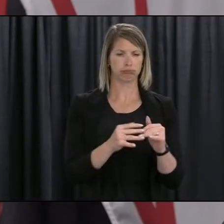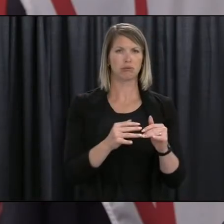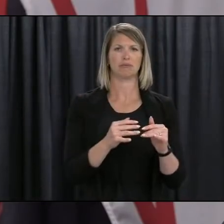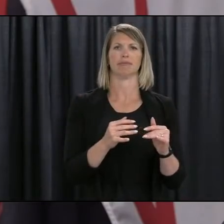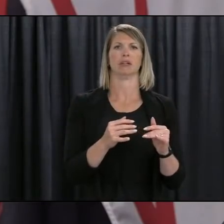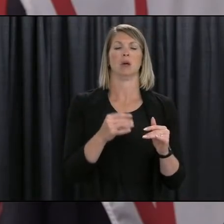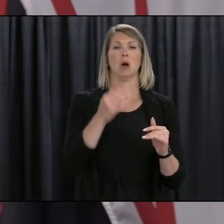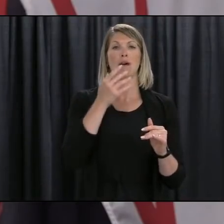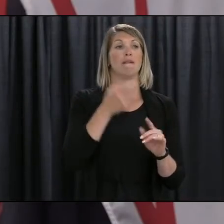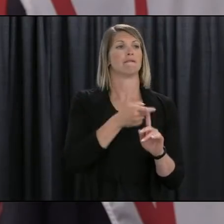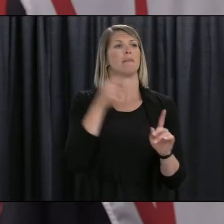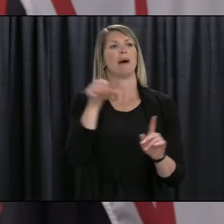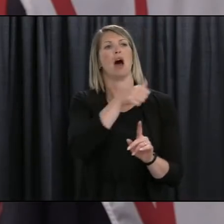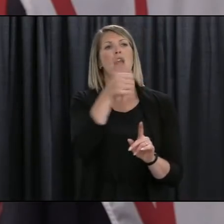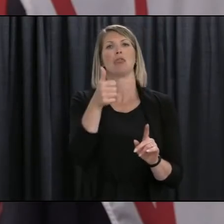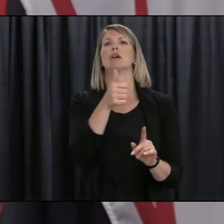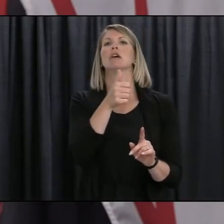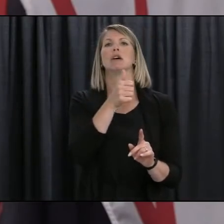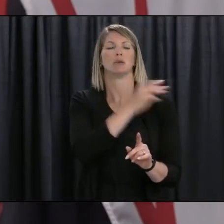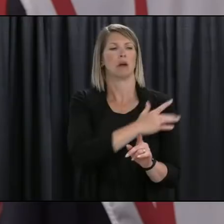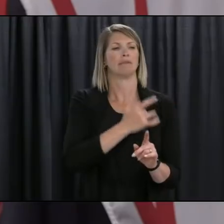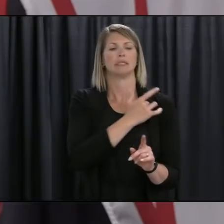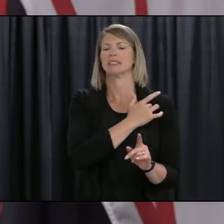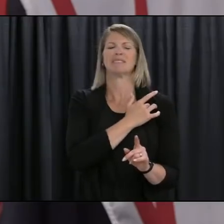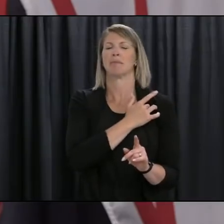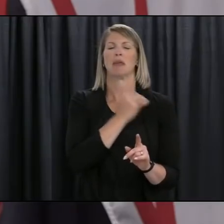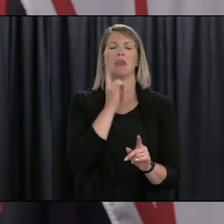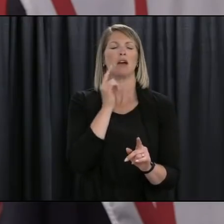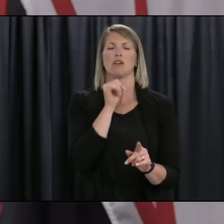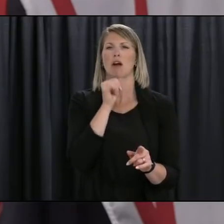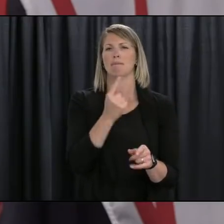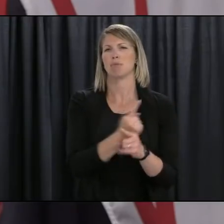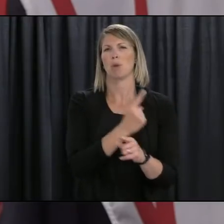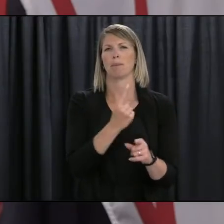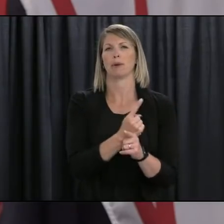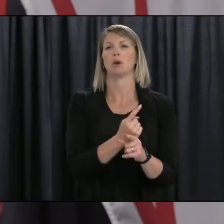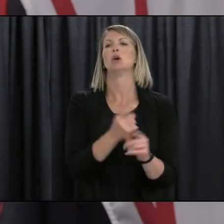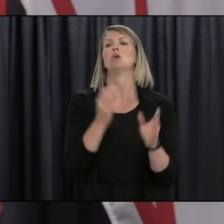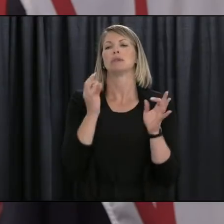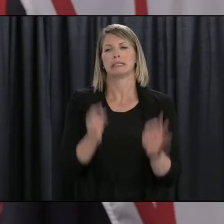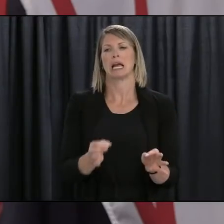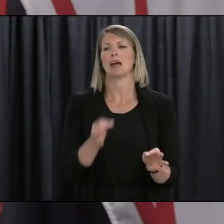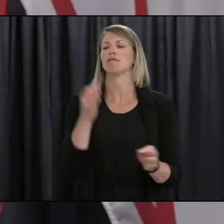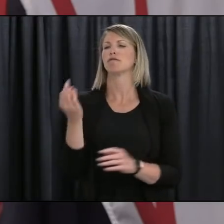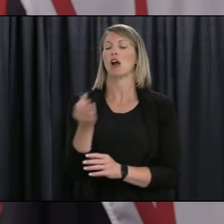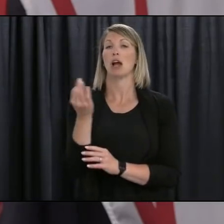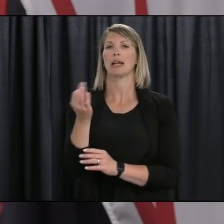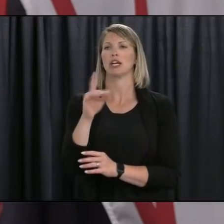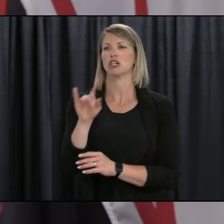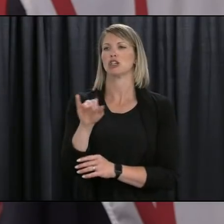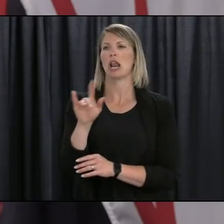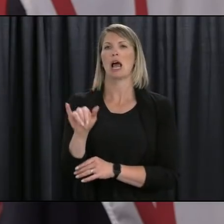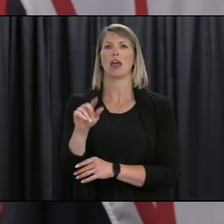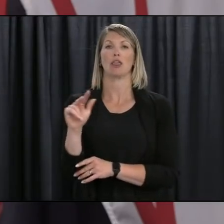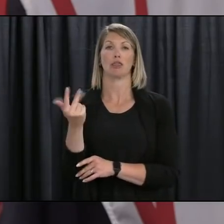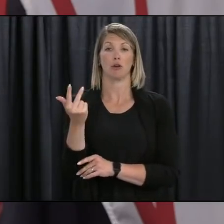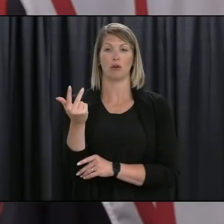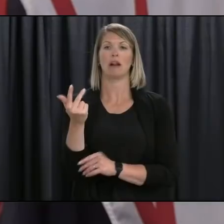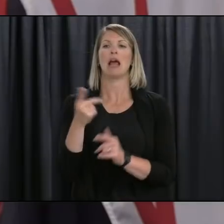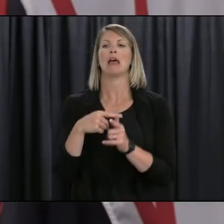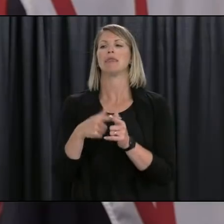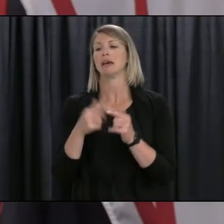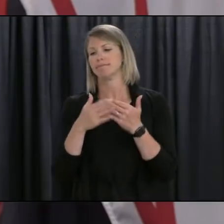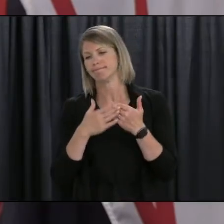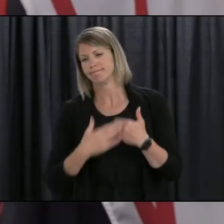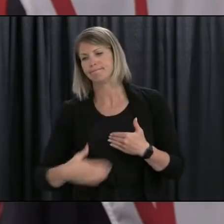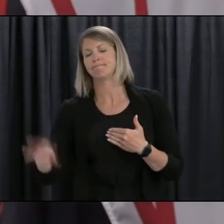of people from out of the province. Get July 1st celebrations out of the way, then open it up on a Friday on July 3rd so people can make their plans to